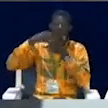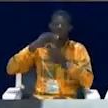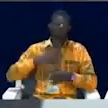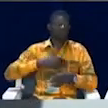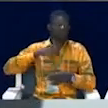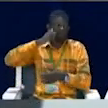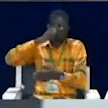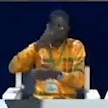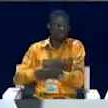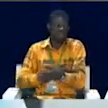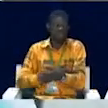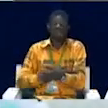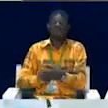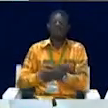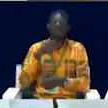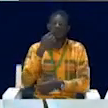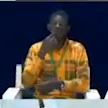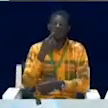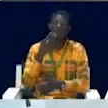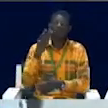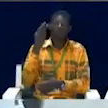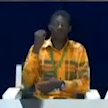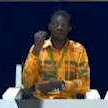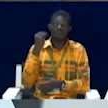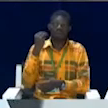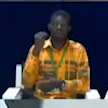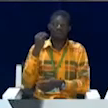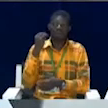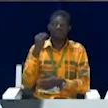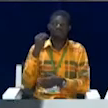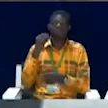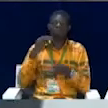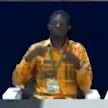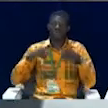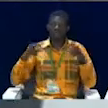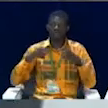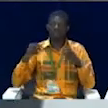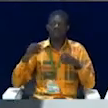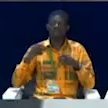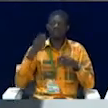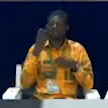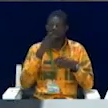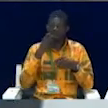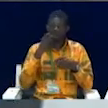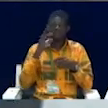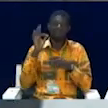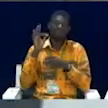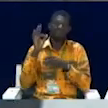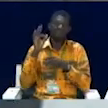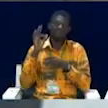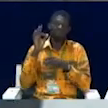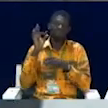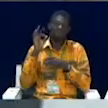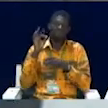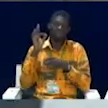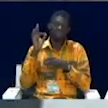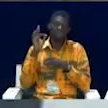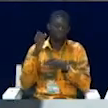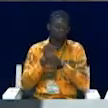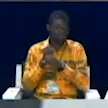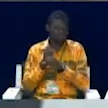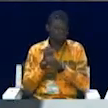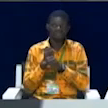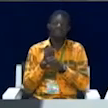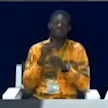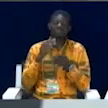daughter, who was disturbed from tonsillitis for about 18 years. It